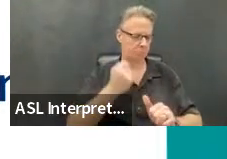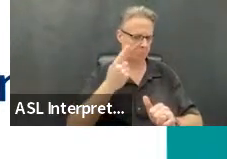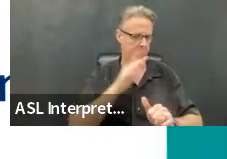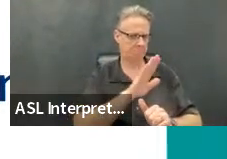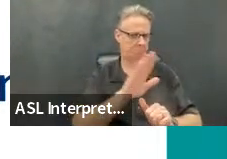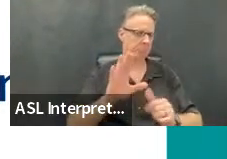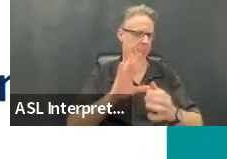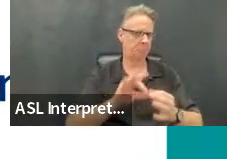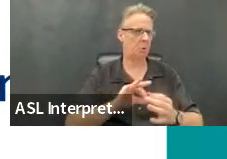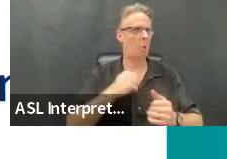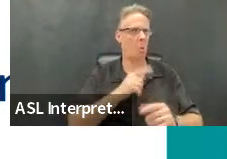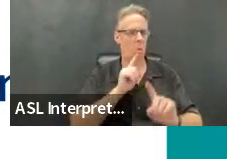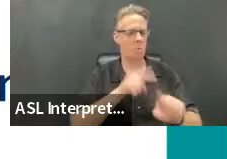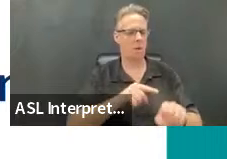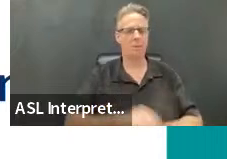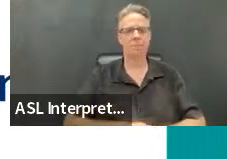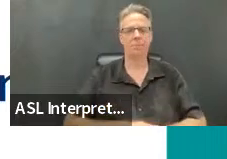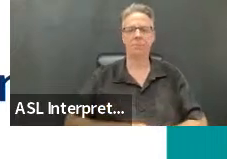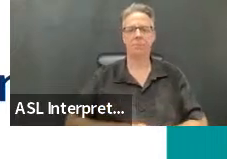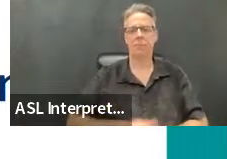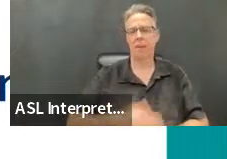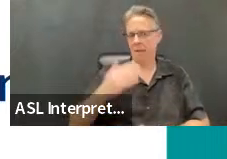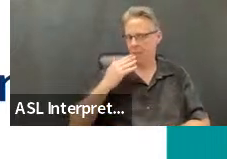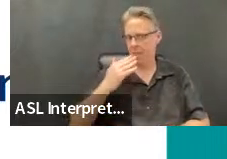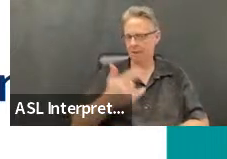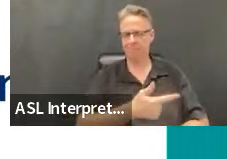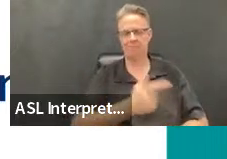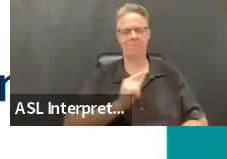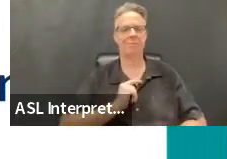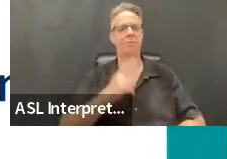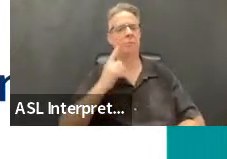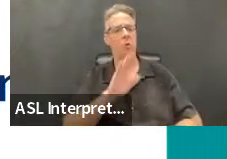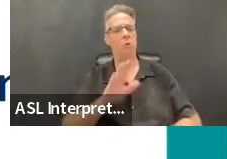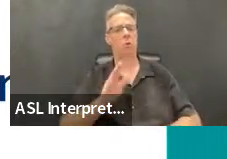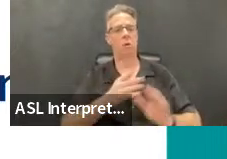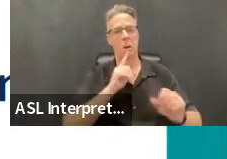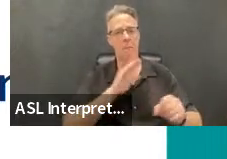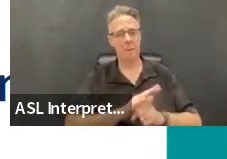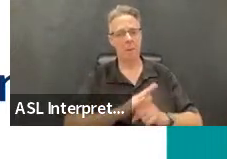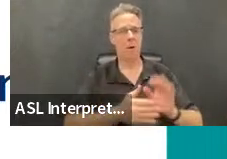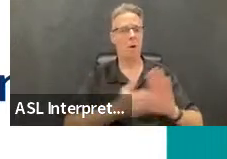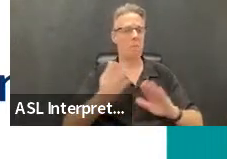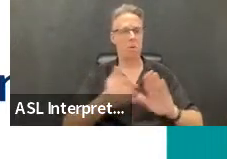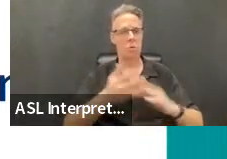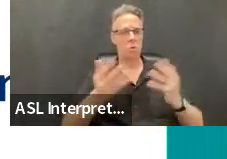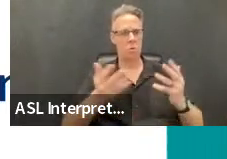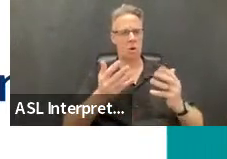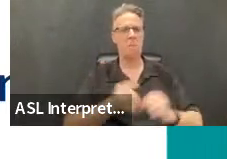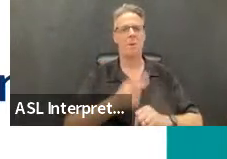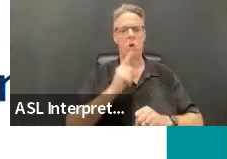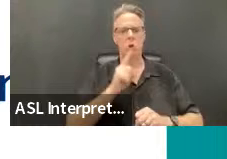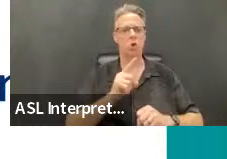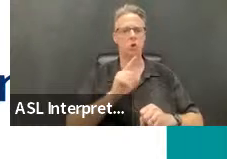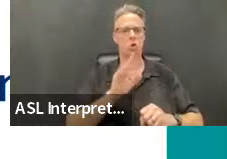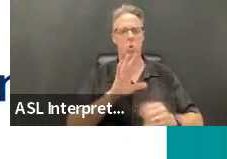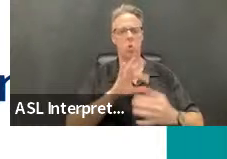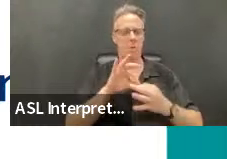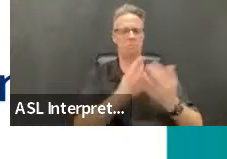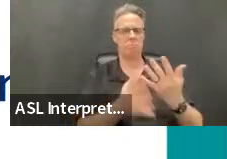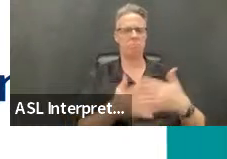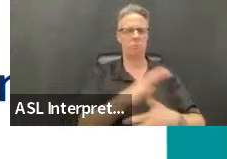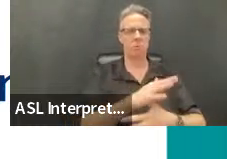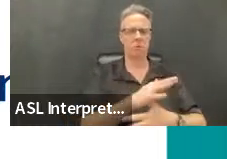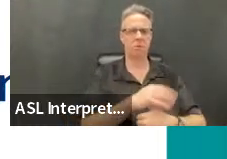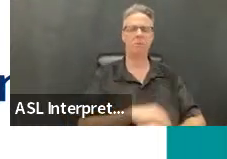just a reminder of our commitments, operating norms. It's important for us to put relationships first, for us to